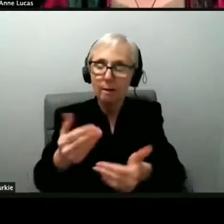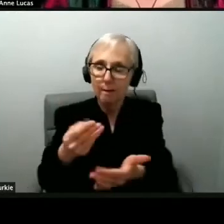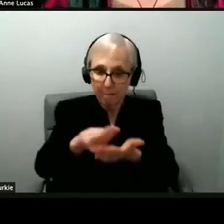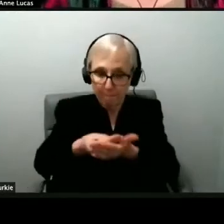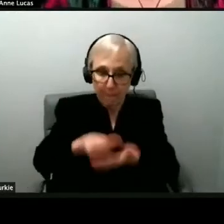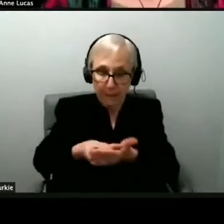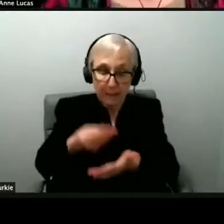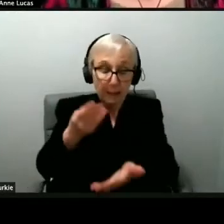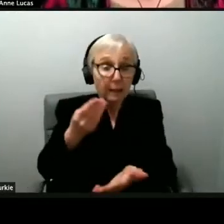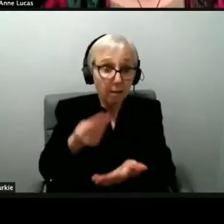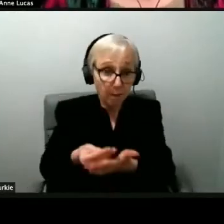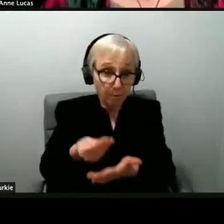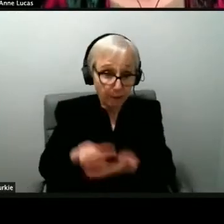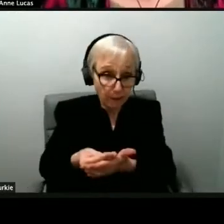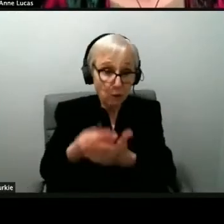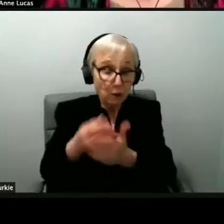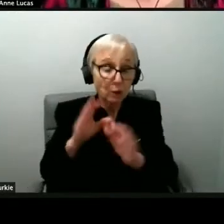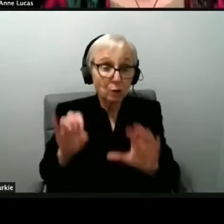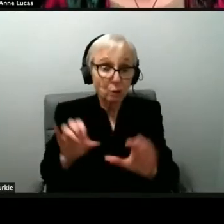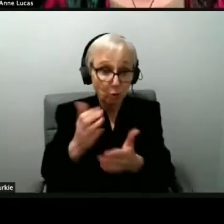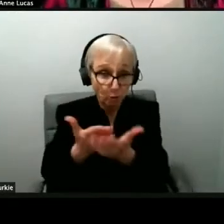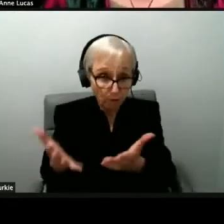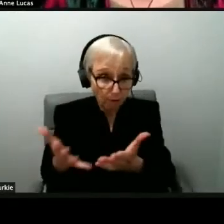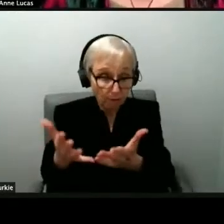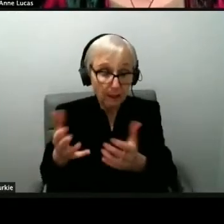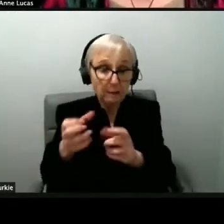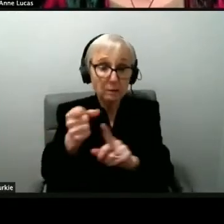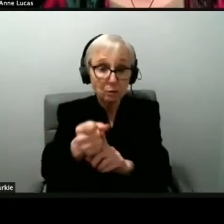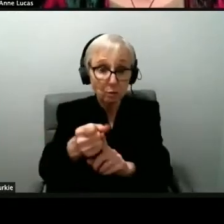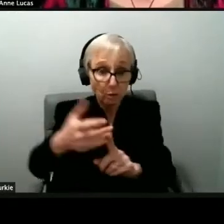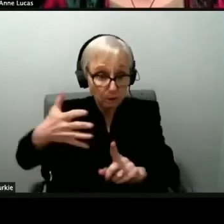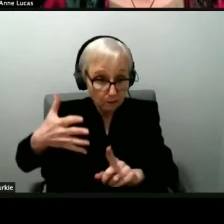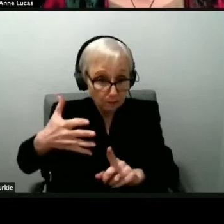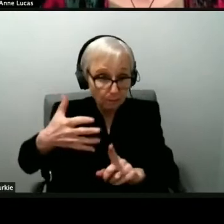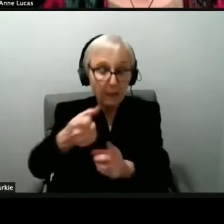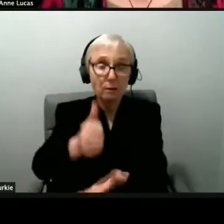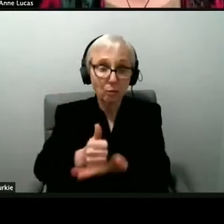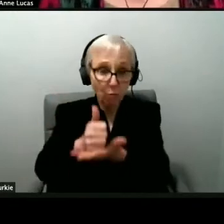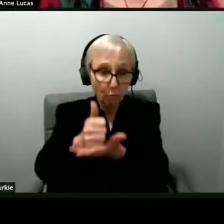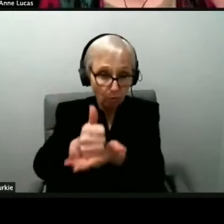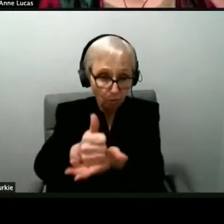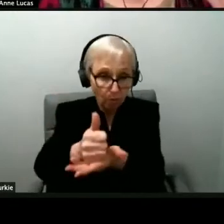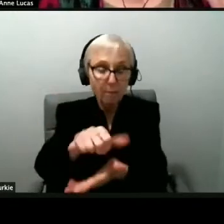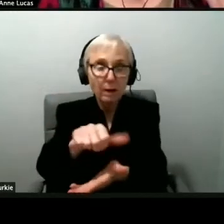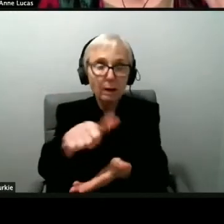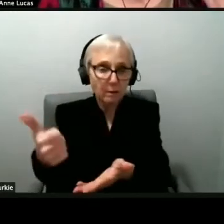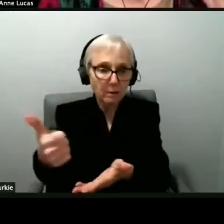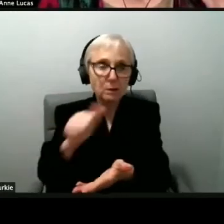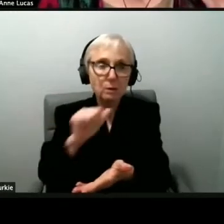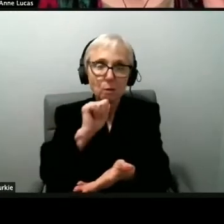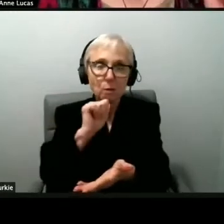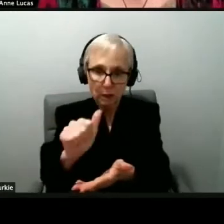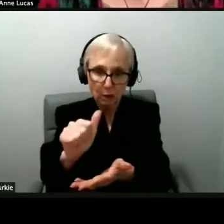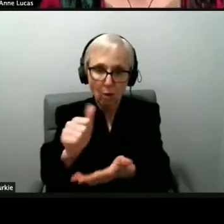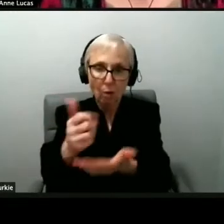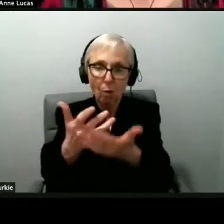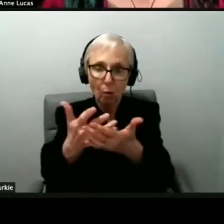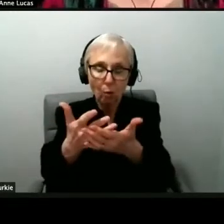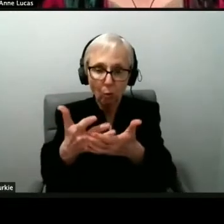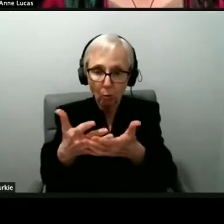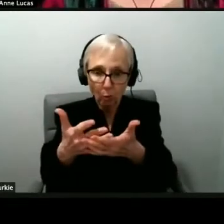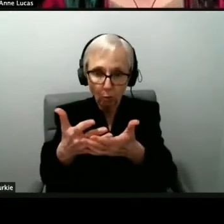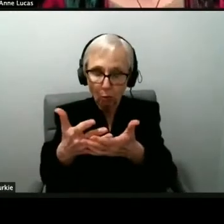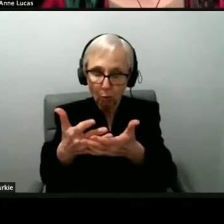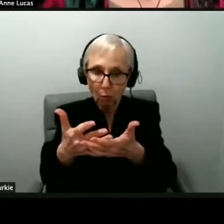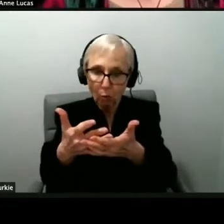in the budget to do these things, to expand, to help others, so we don't lose the validity and